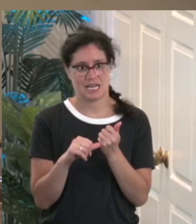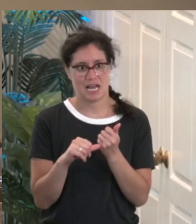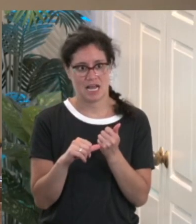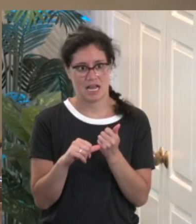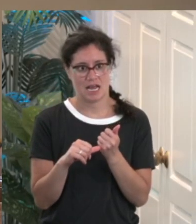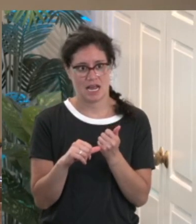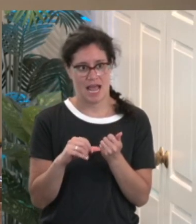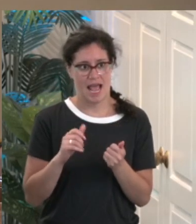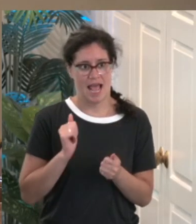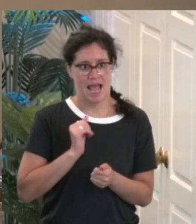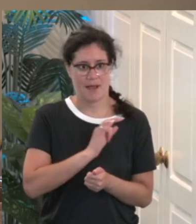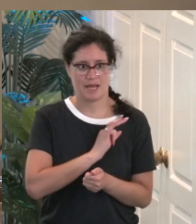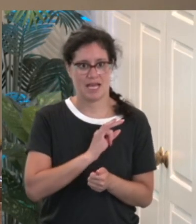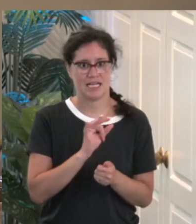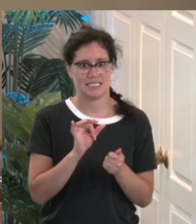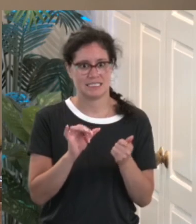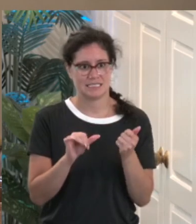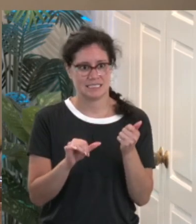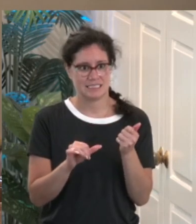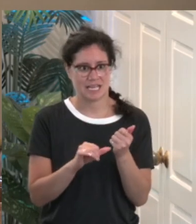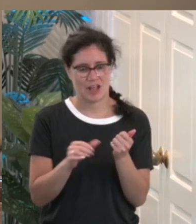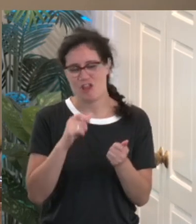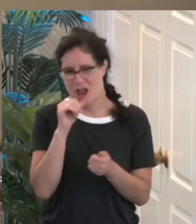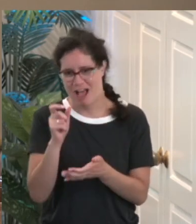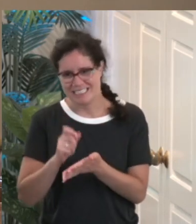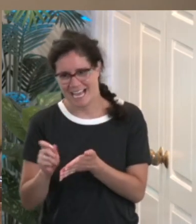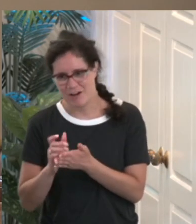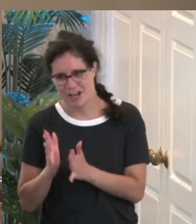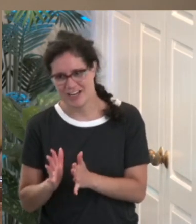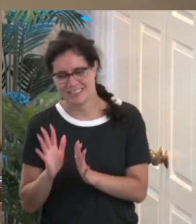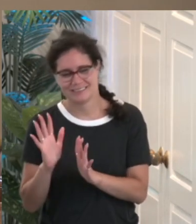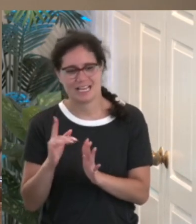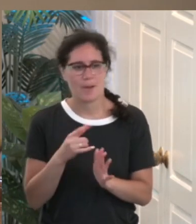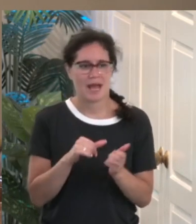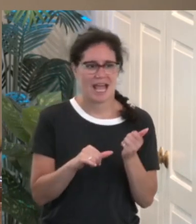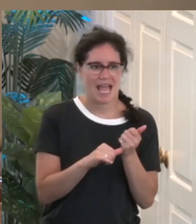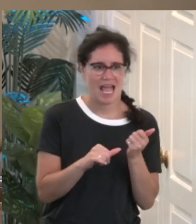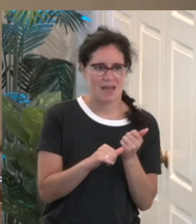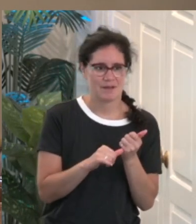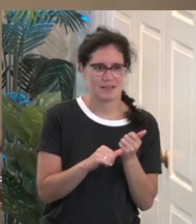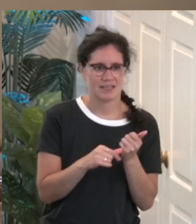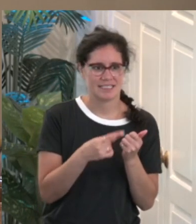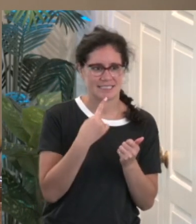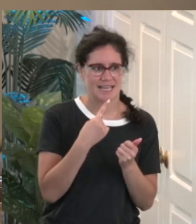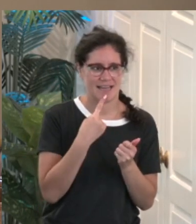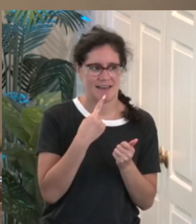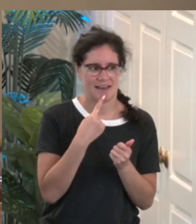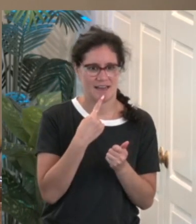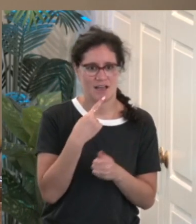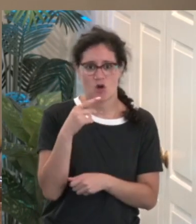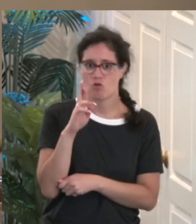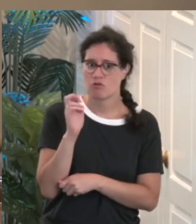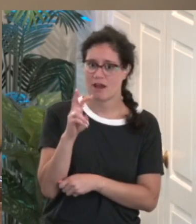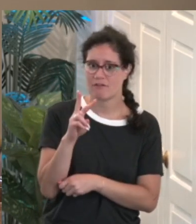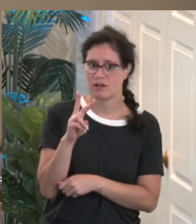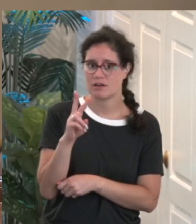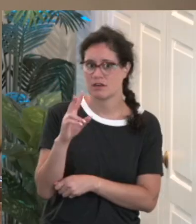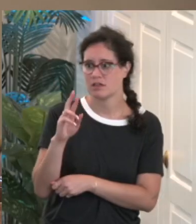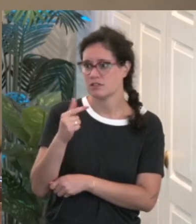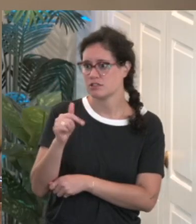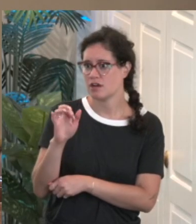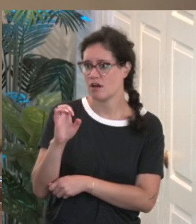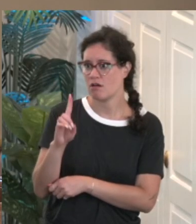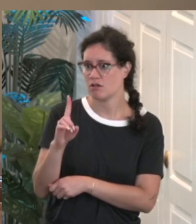administrative assistant, they're not secretaries anymore. My administrative assistant said, Reverend Gerald, you need to learn how to be